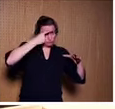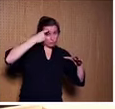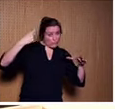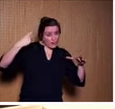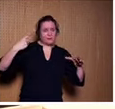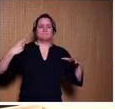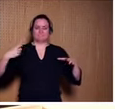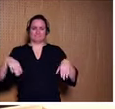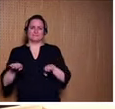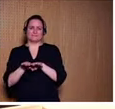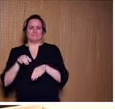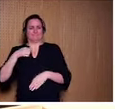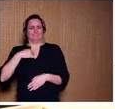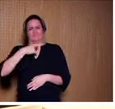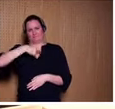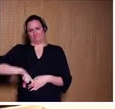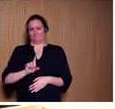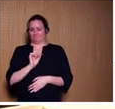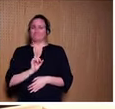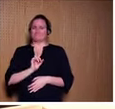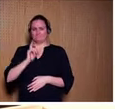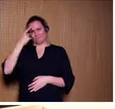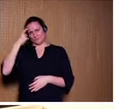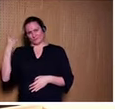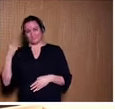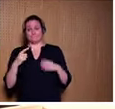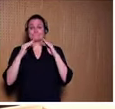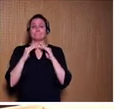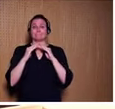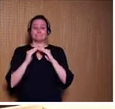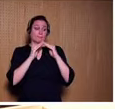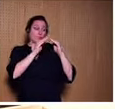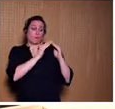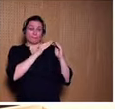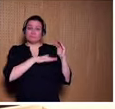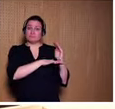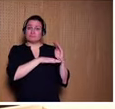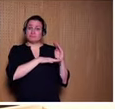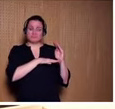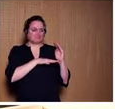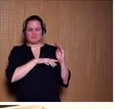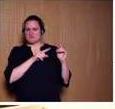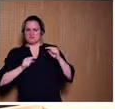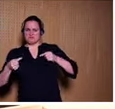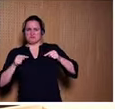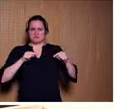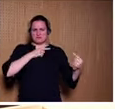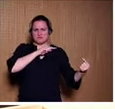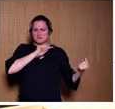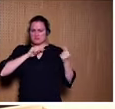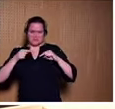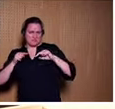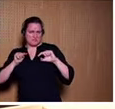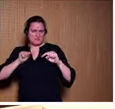Growing up, collective meant a group of neighbors who never minded their business. They fought a lot for shallow things, but somehow